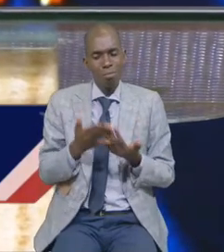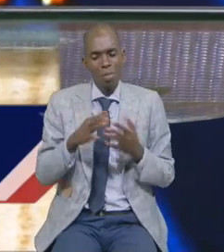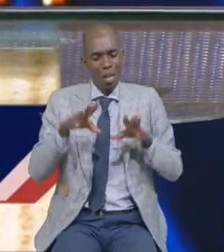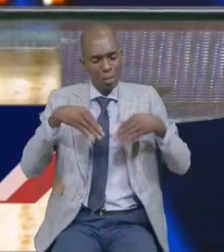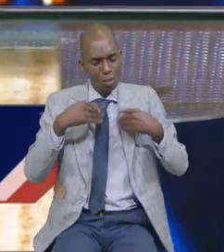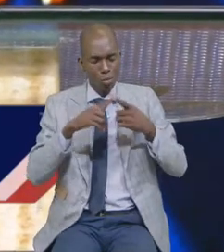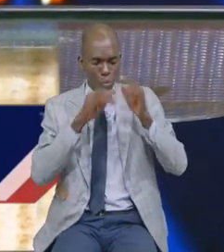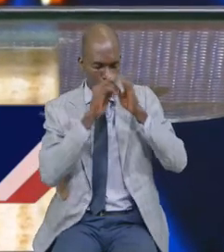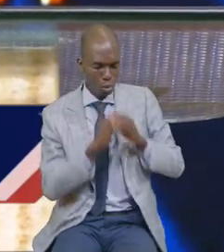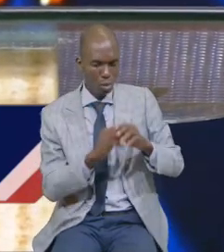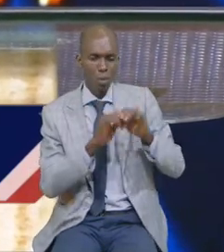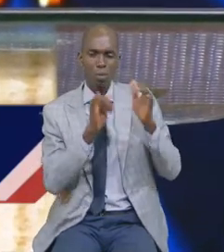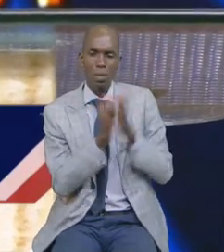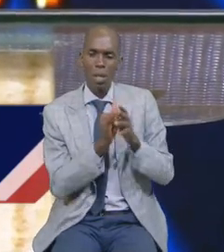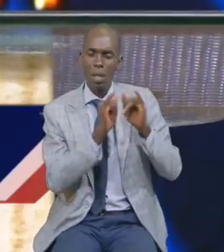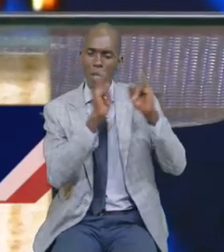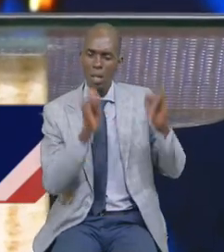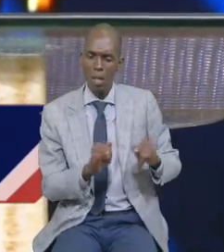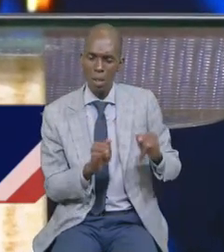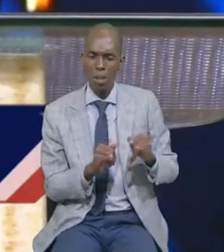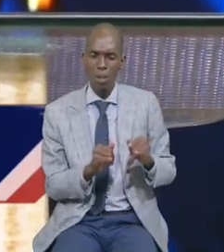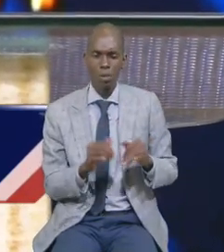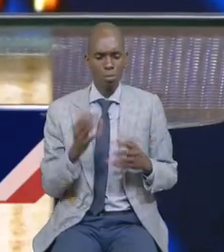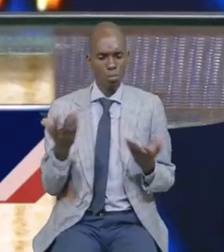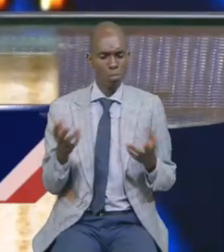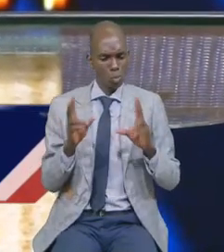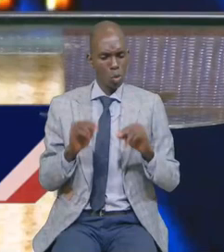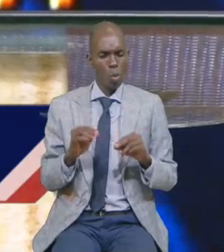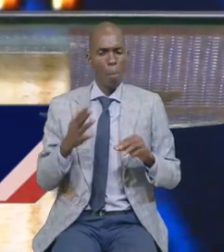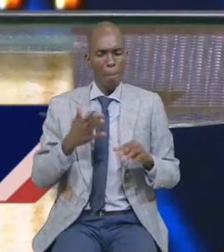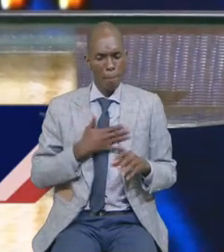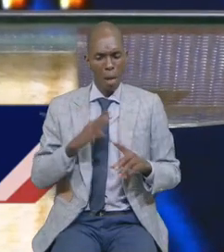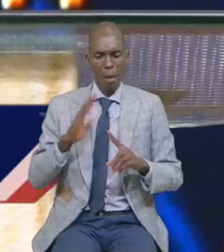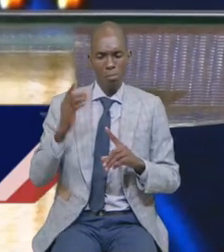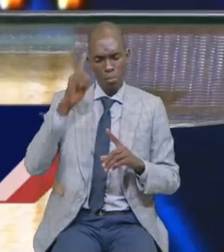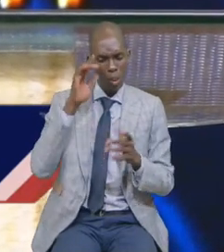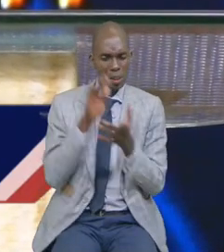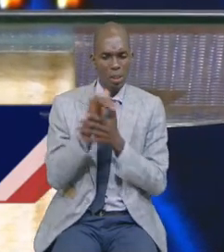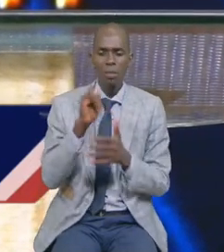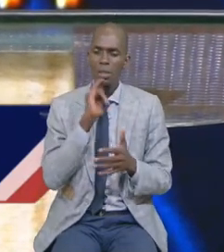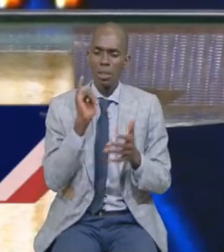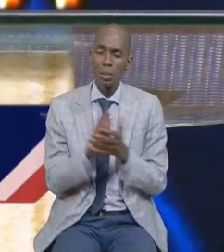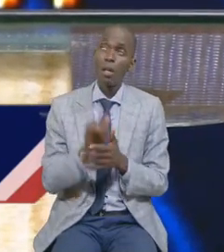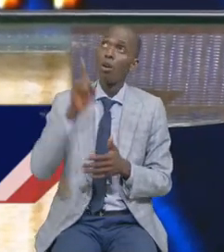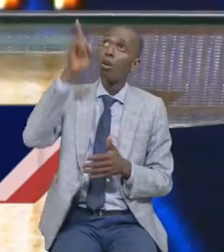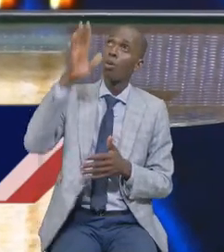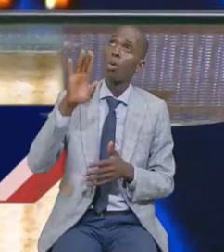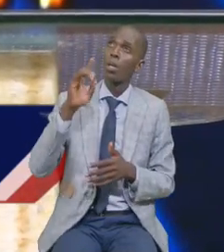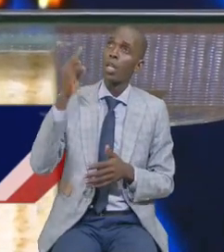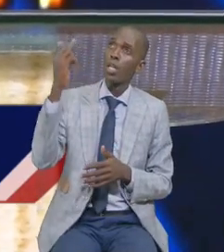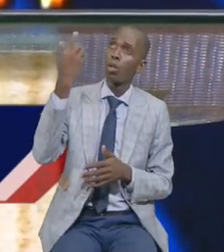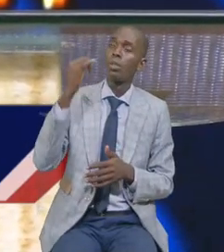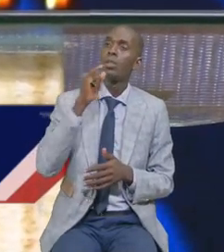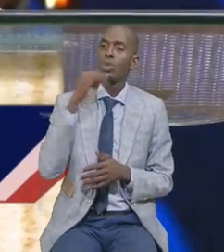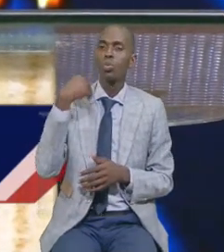worship idol? Yes, it was wrong. My conviction is God alone is who I should serve. You cannot